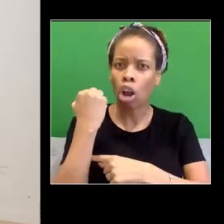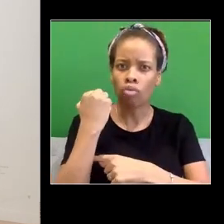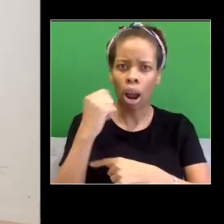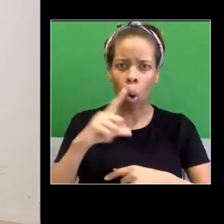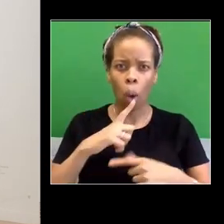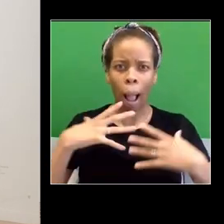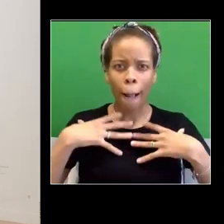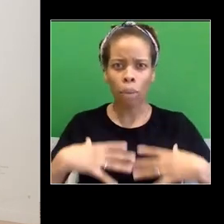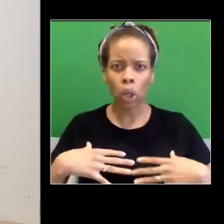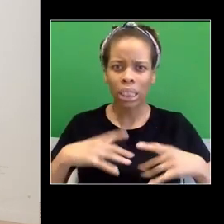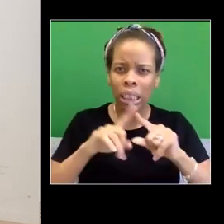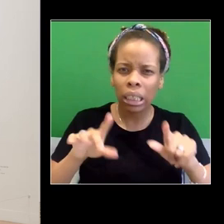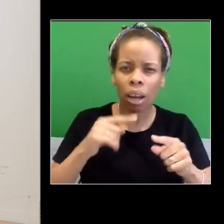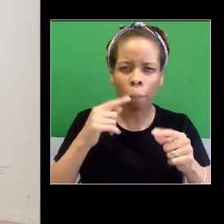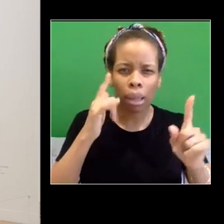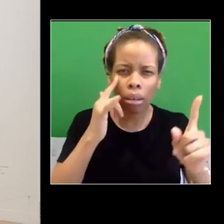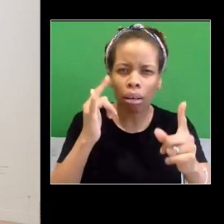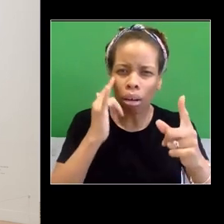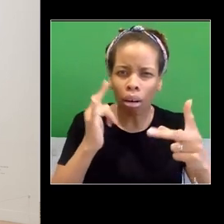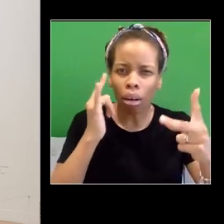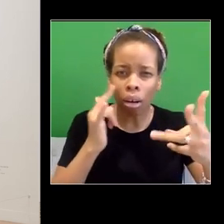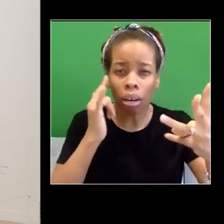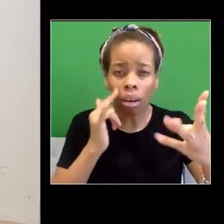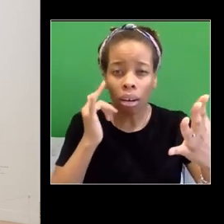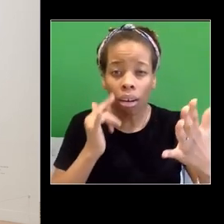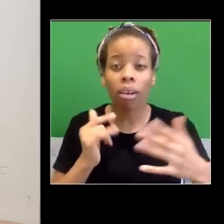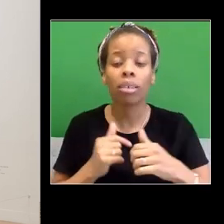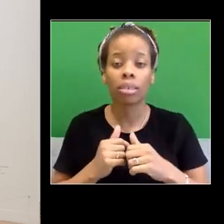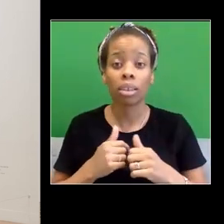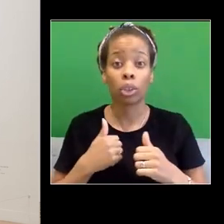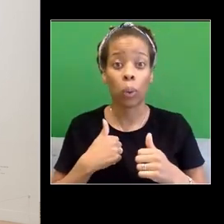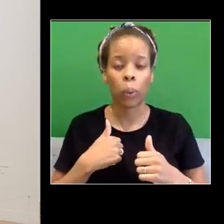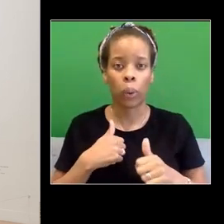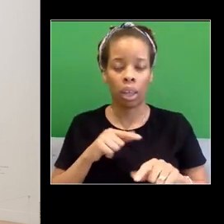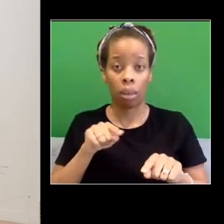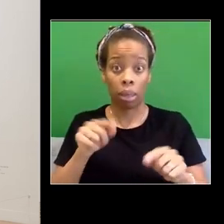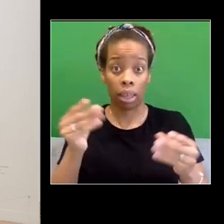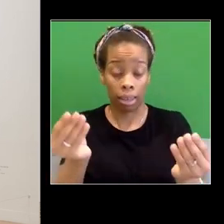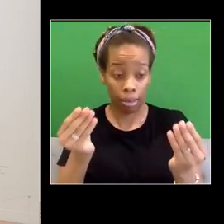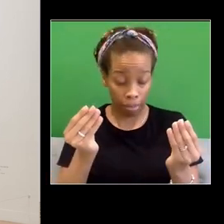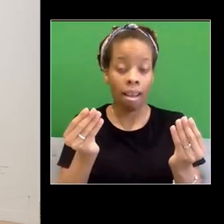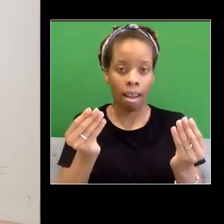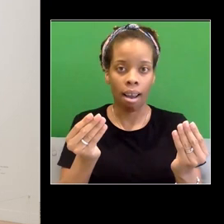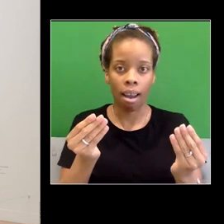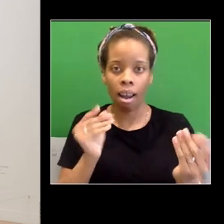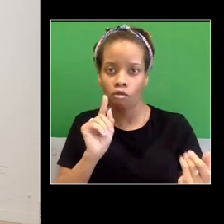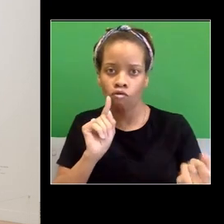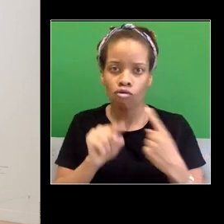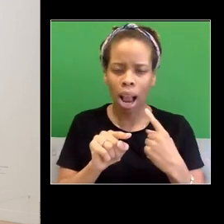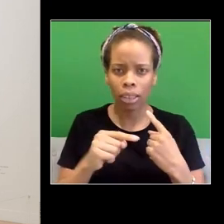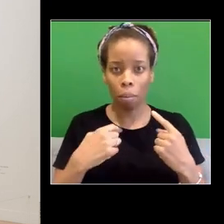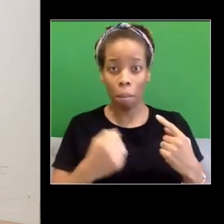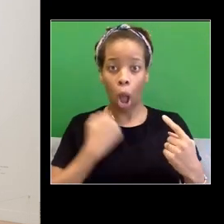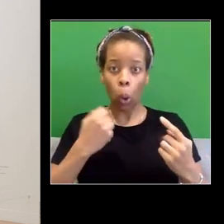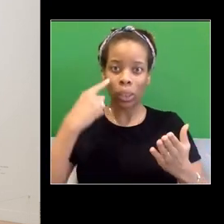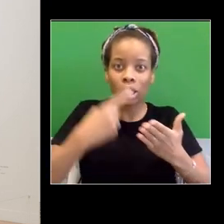So and it was, I think, as a way of trying to react to what the decisions I'm making